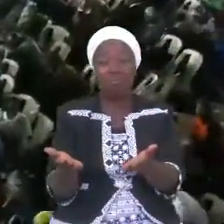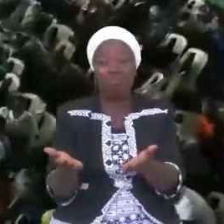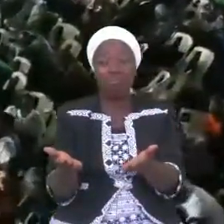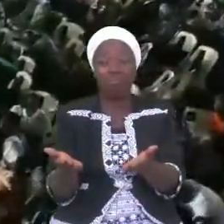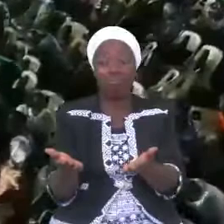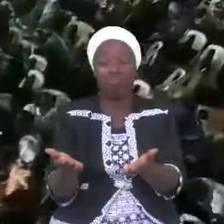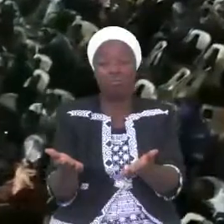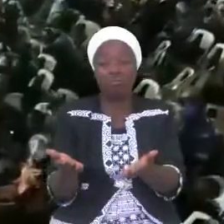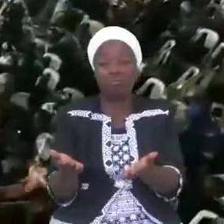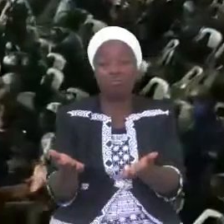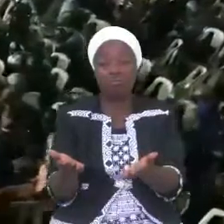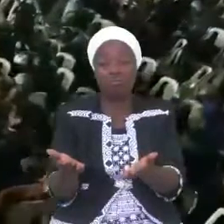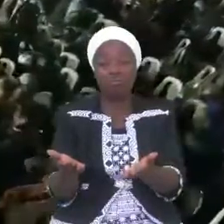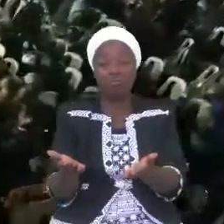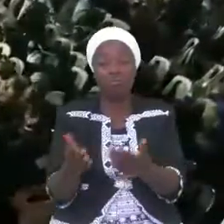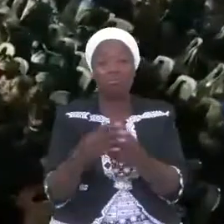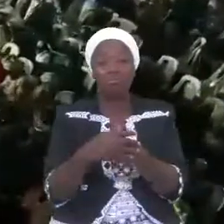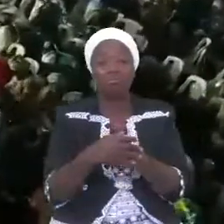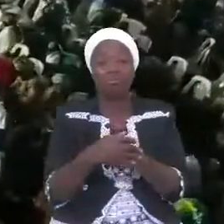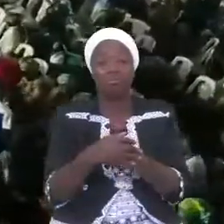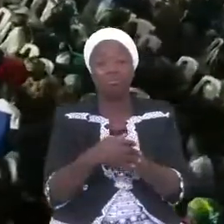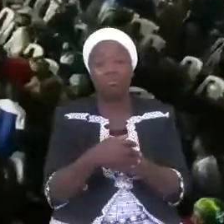congregation here, by my left side,